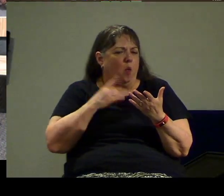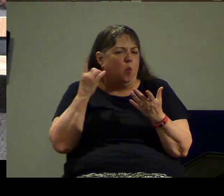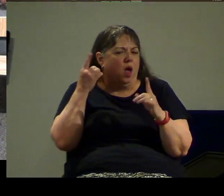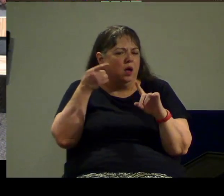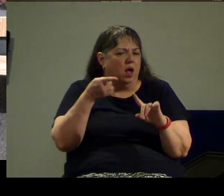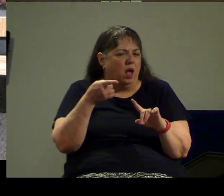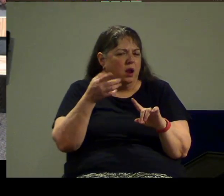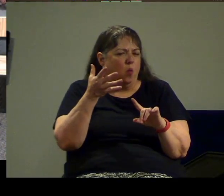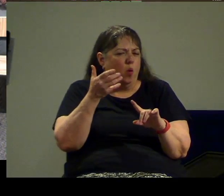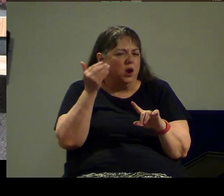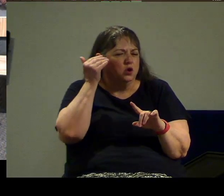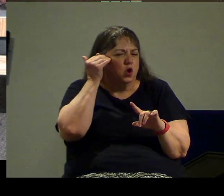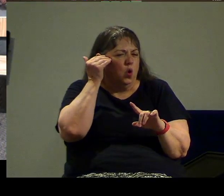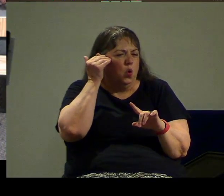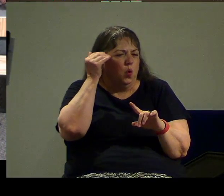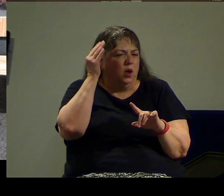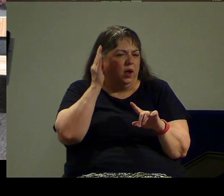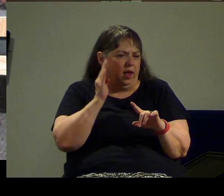know God,